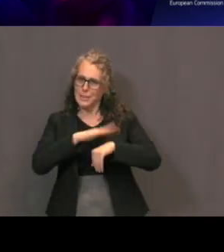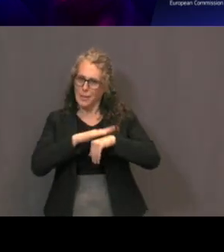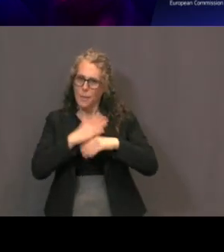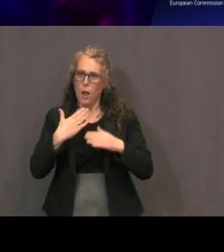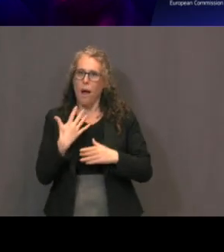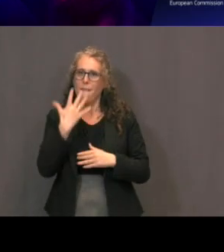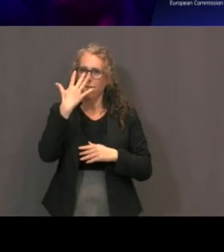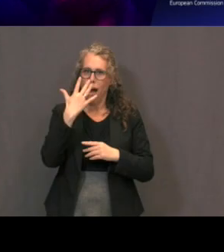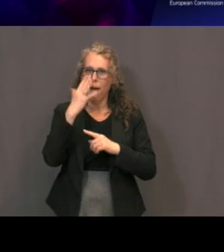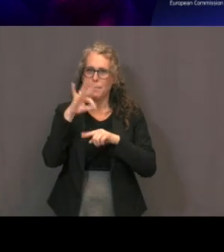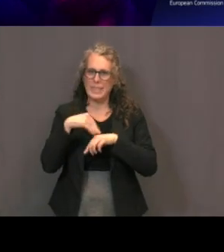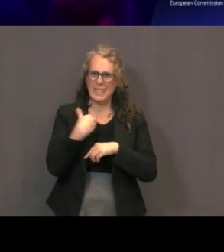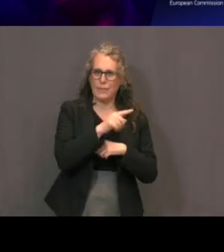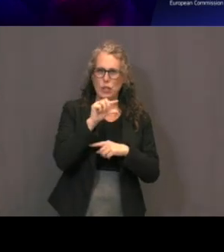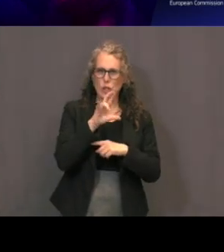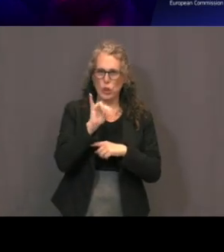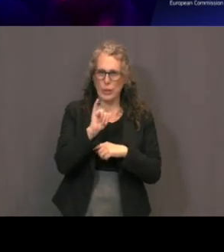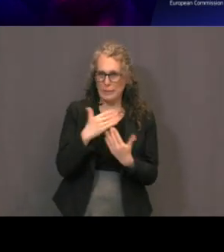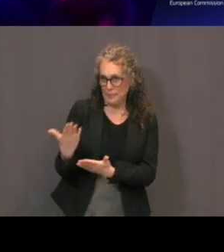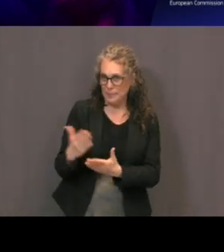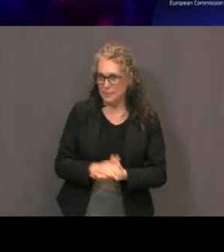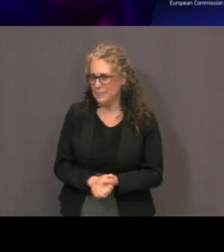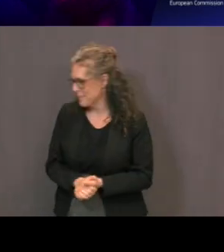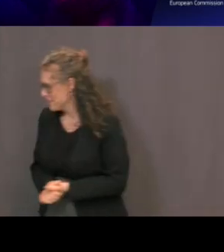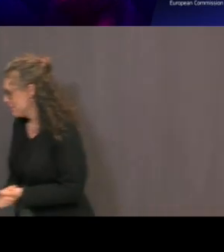to Gry for her rebuttal. Over to you, Gry.